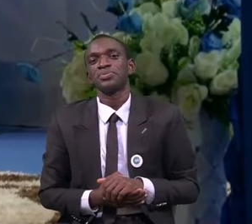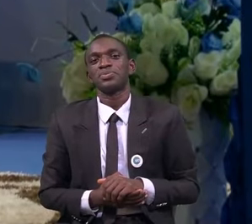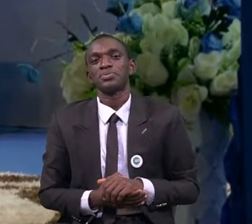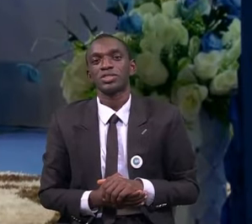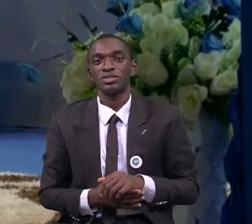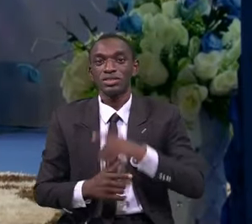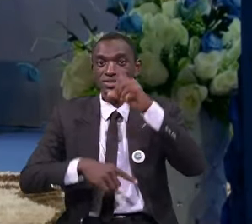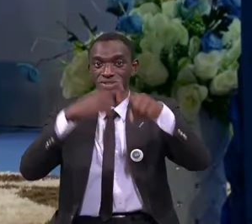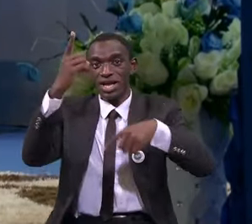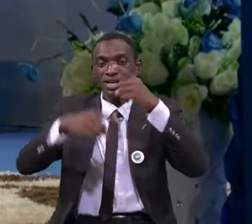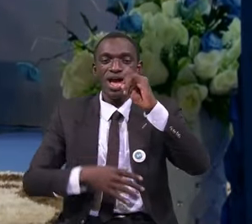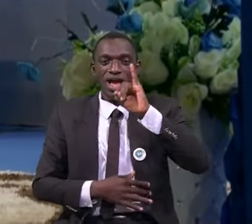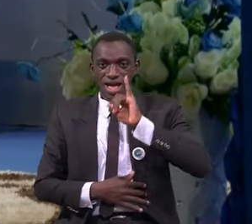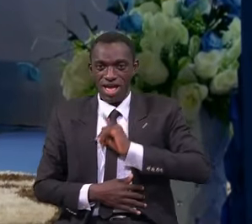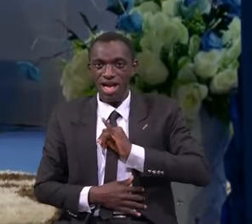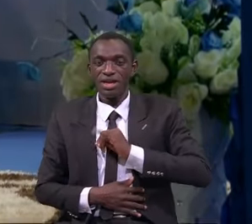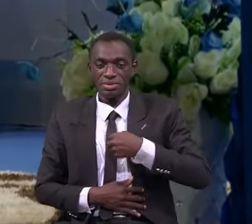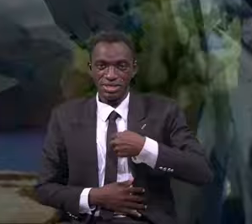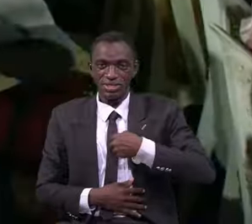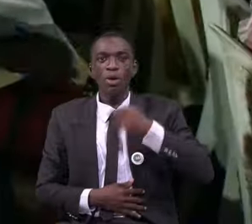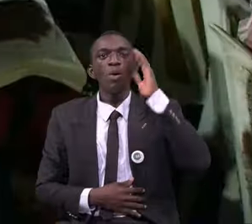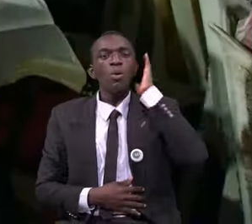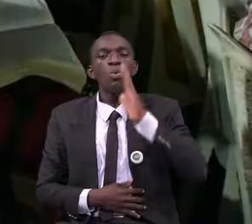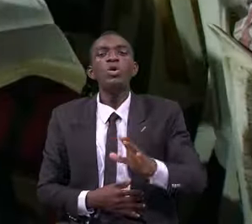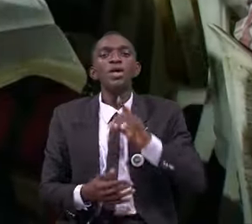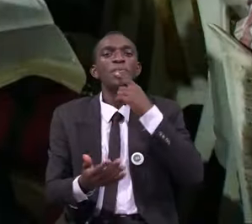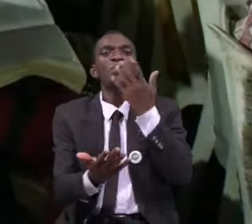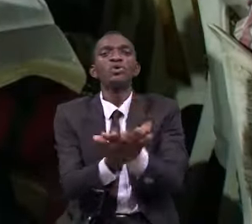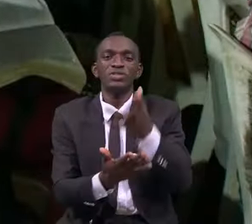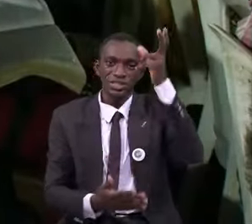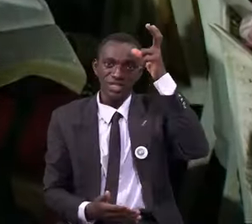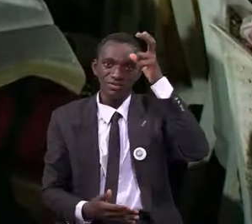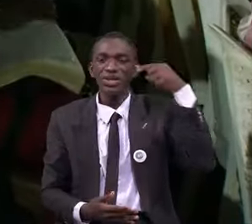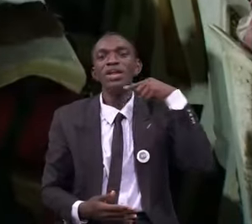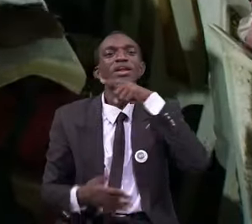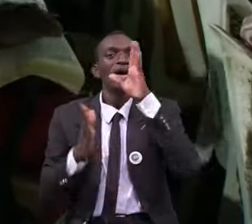I will prove the devil a liar.